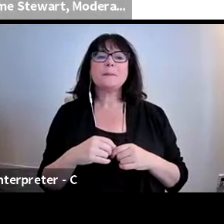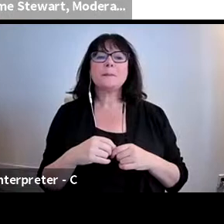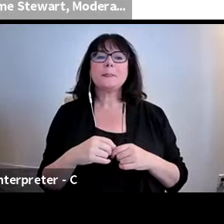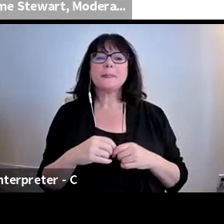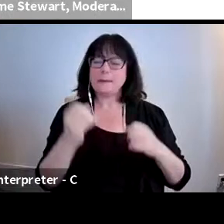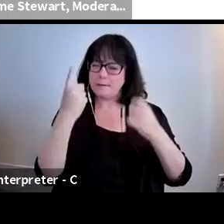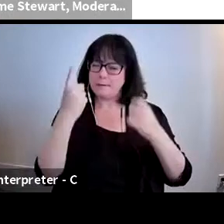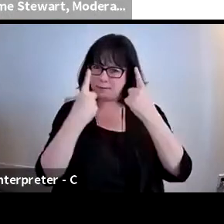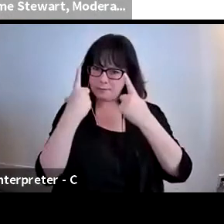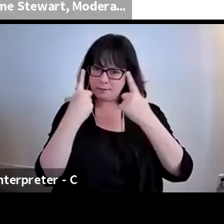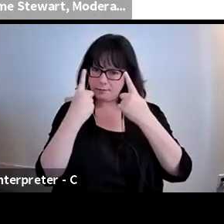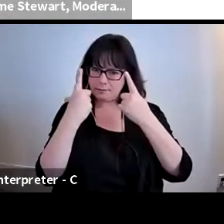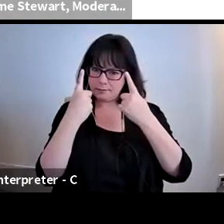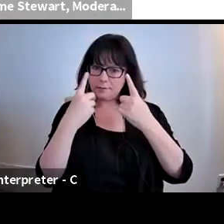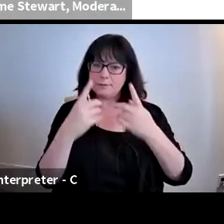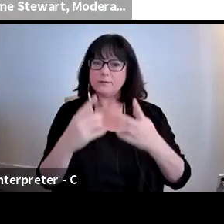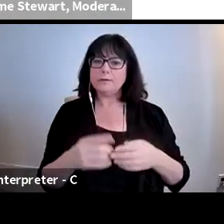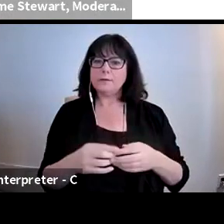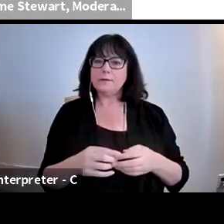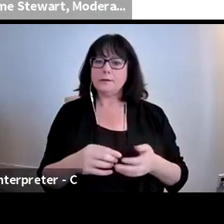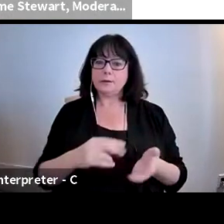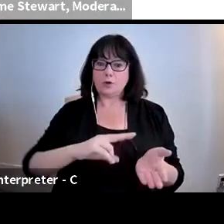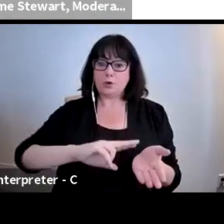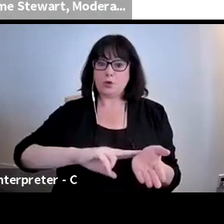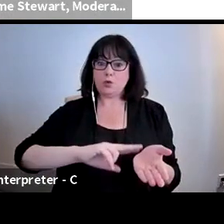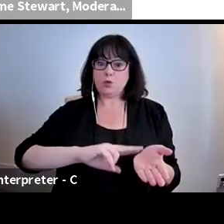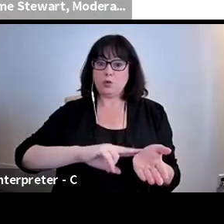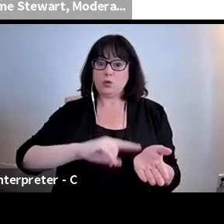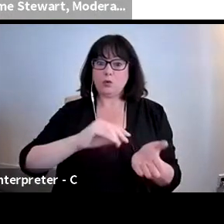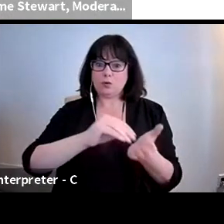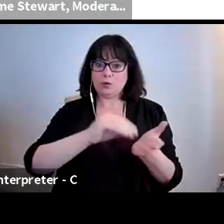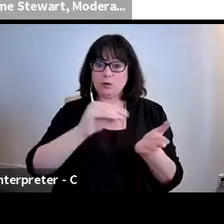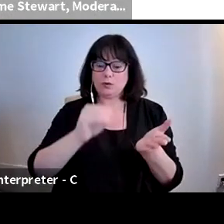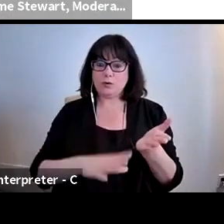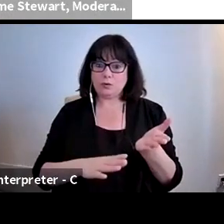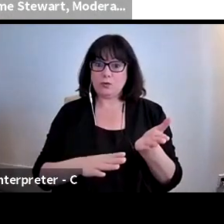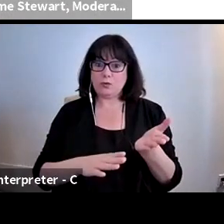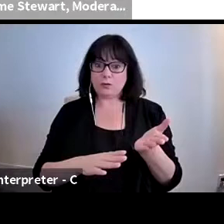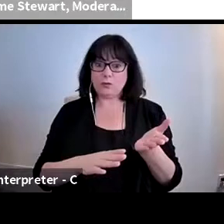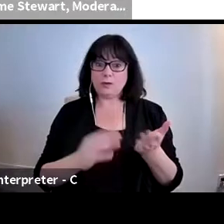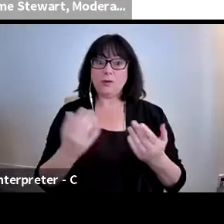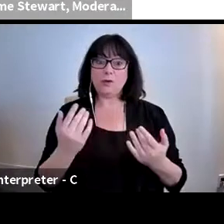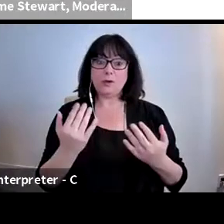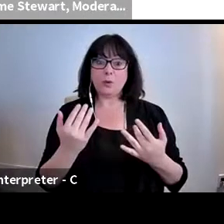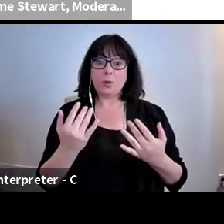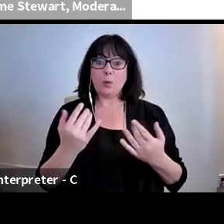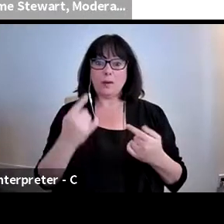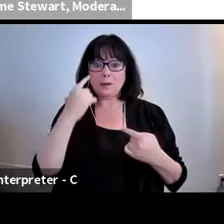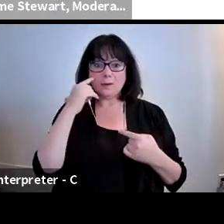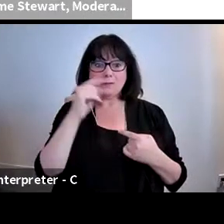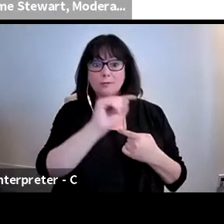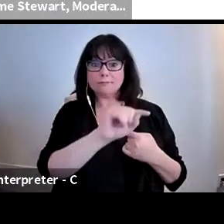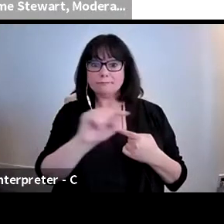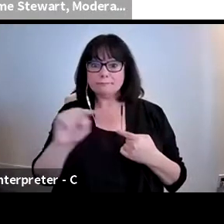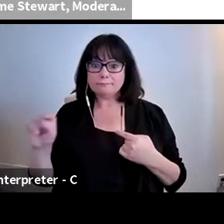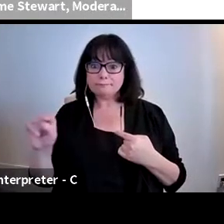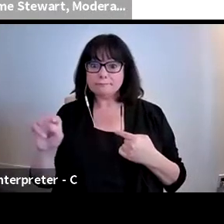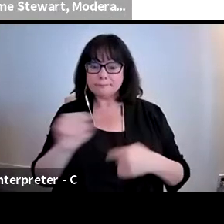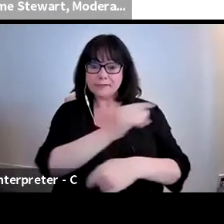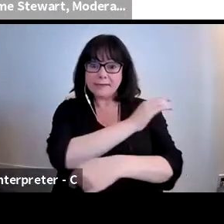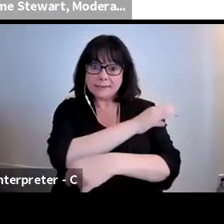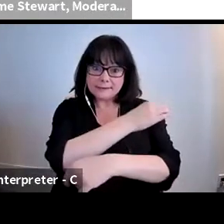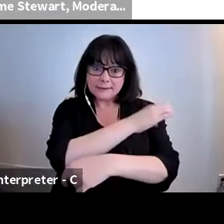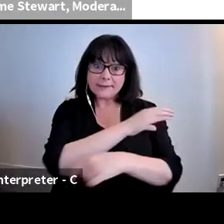be trying to have our nursing students, while we wait to negotiate with our partners about